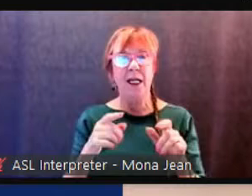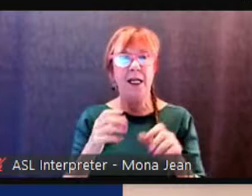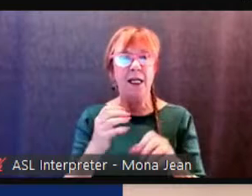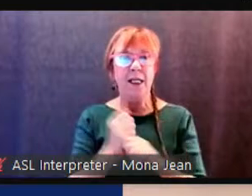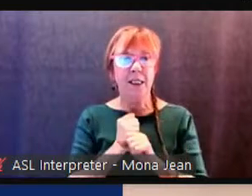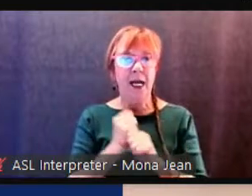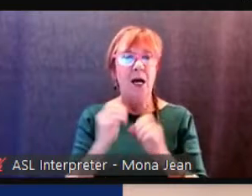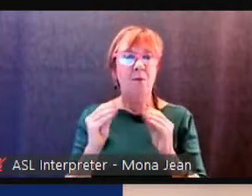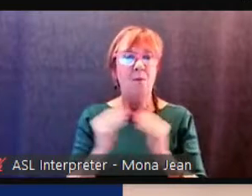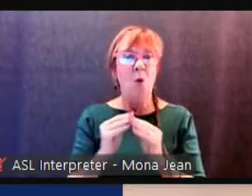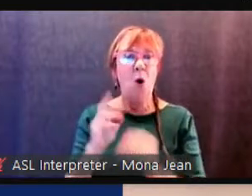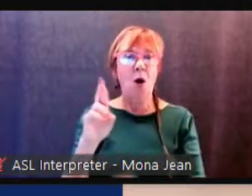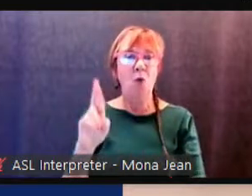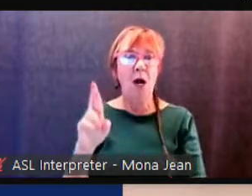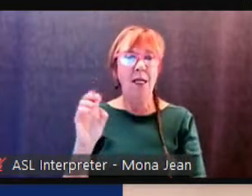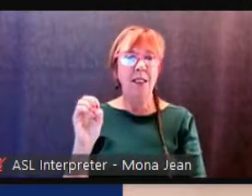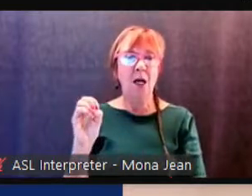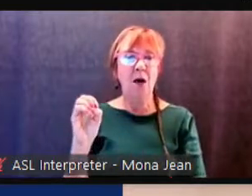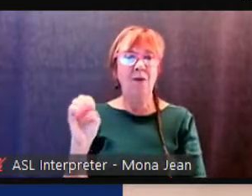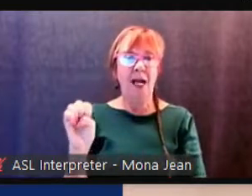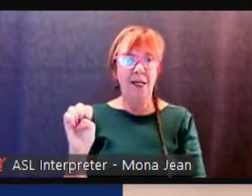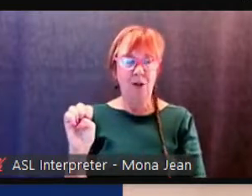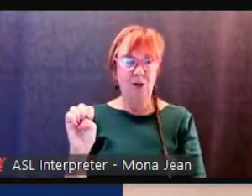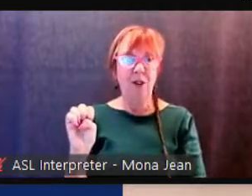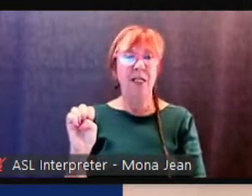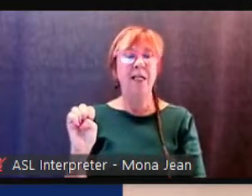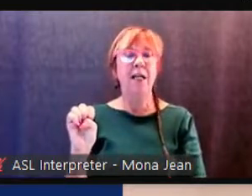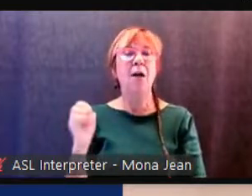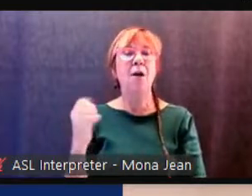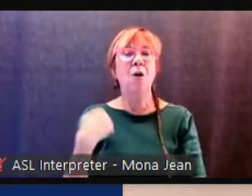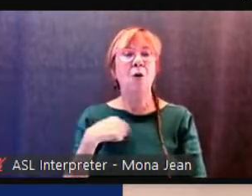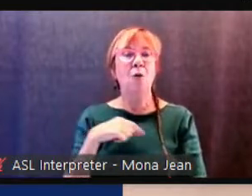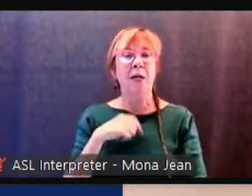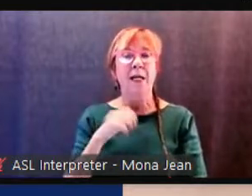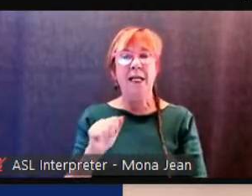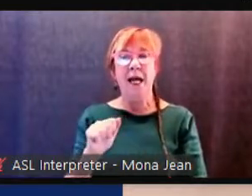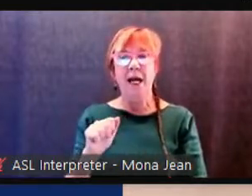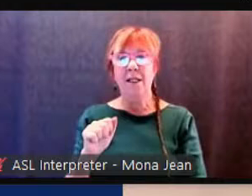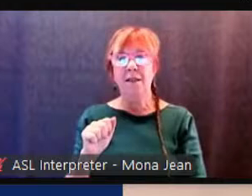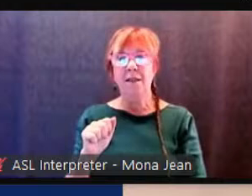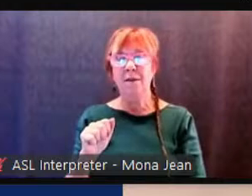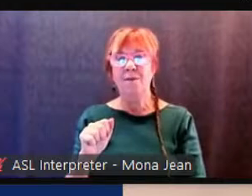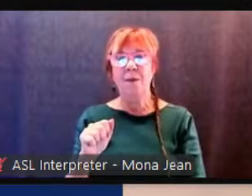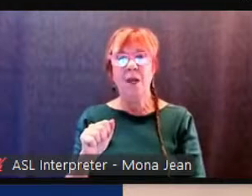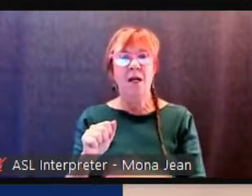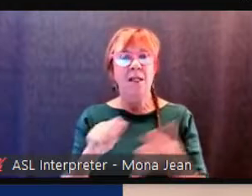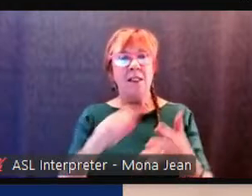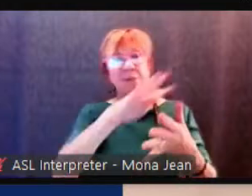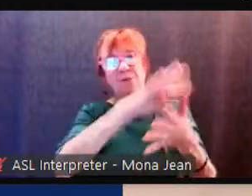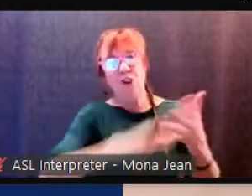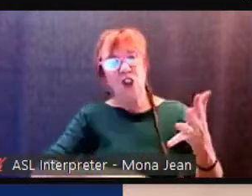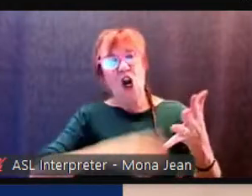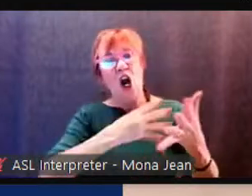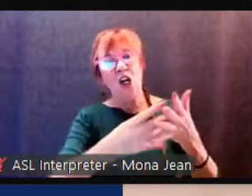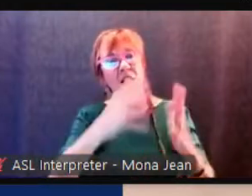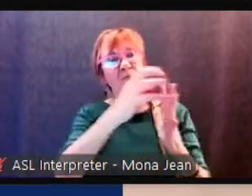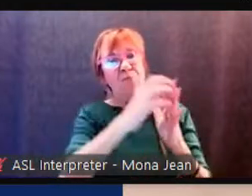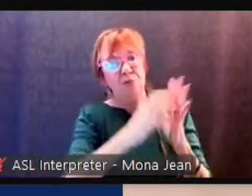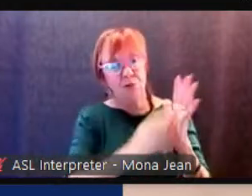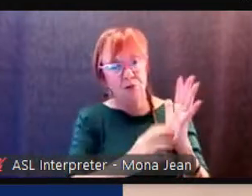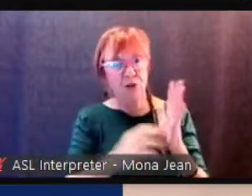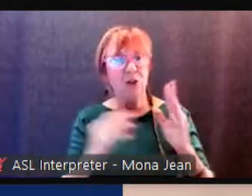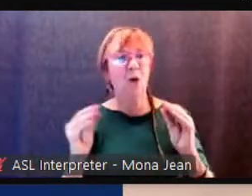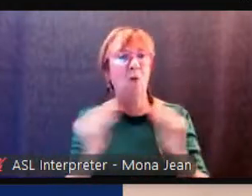of entry, we will be able to kind of be able to fill out our charts a little bit more and be a little bit more